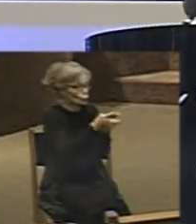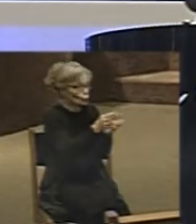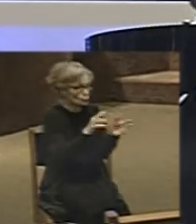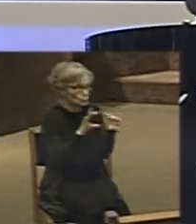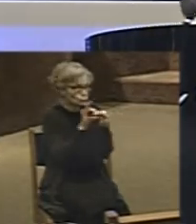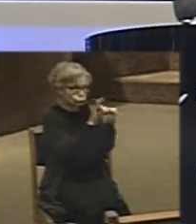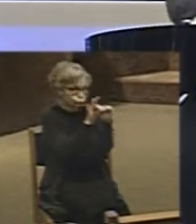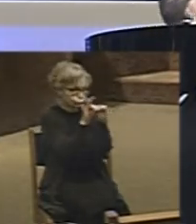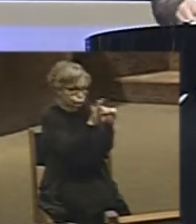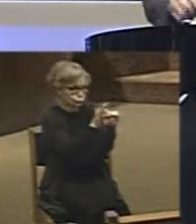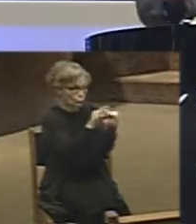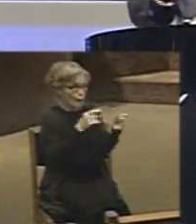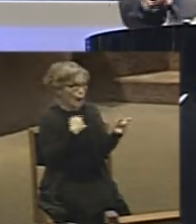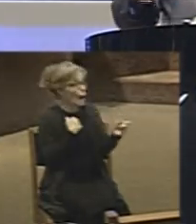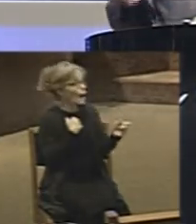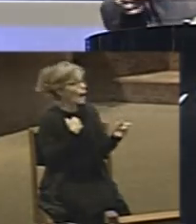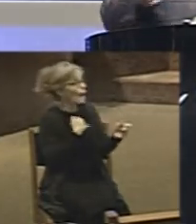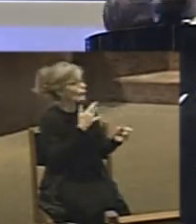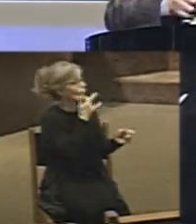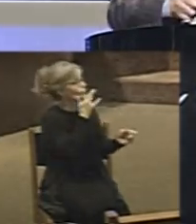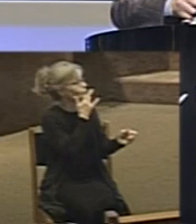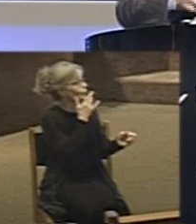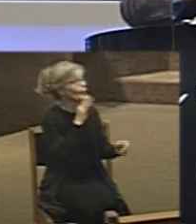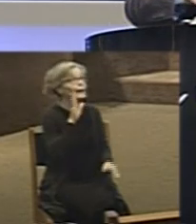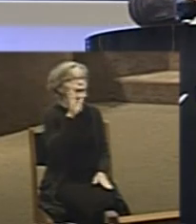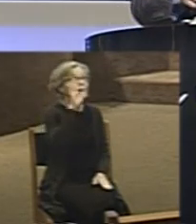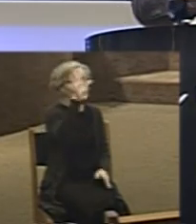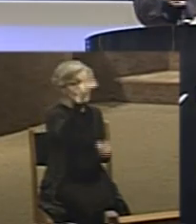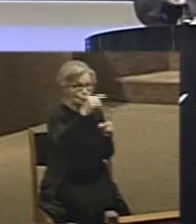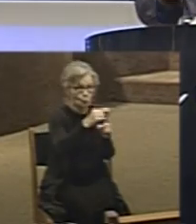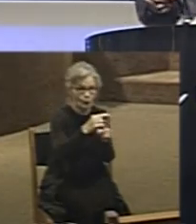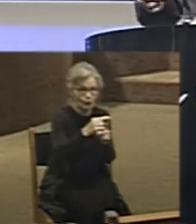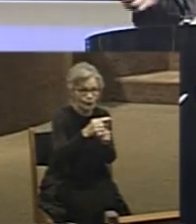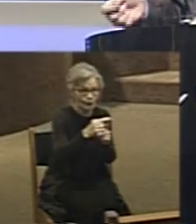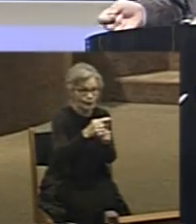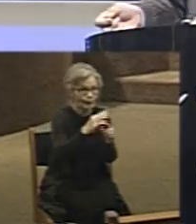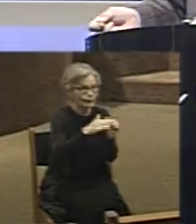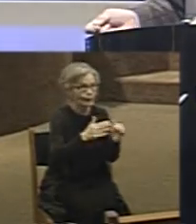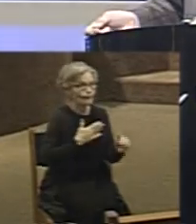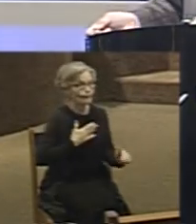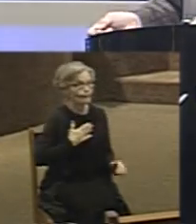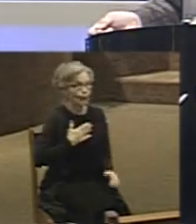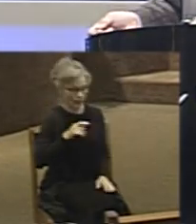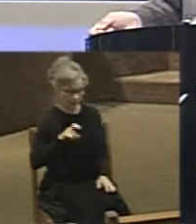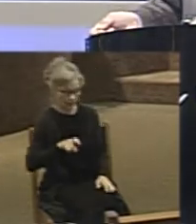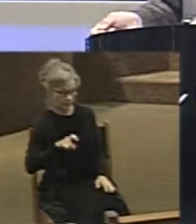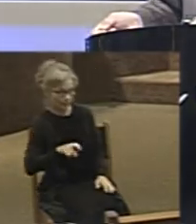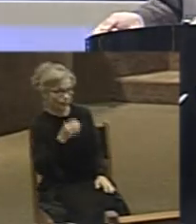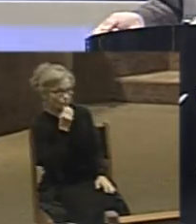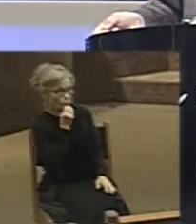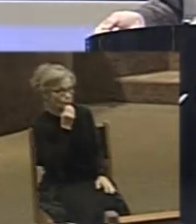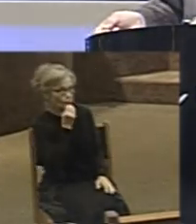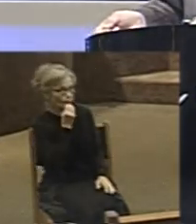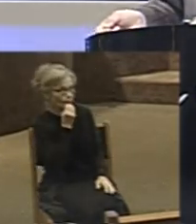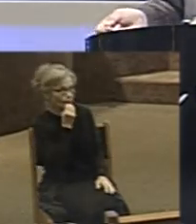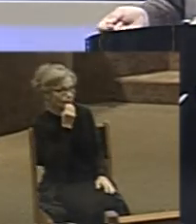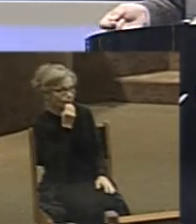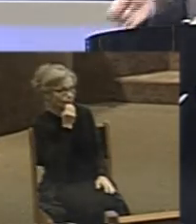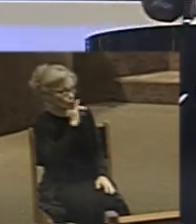have esteemed the words of his mouth more than my necessary food."